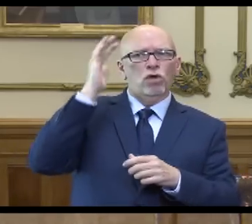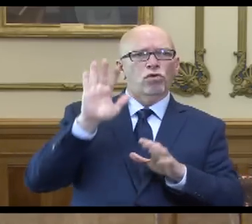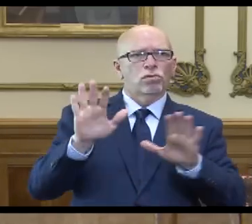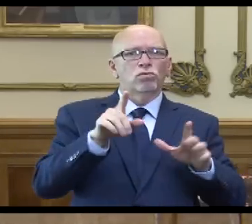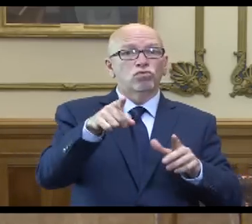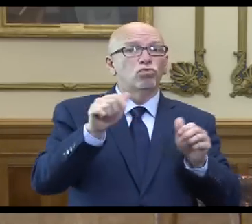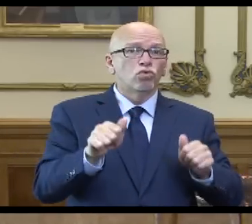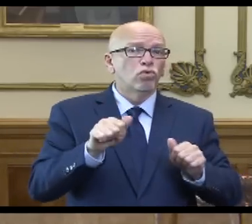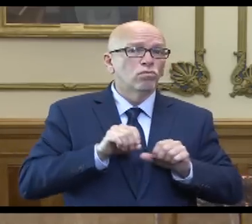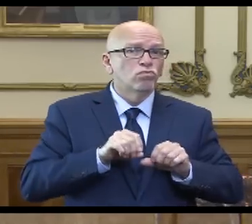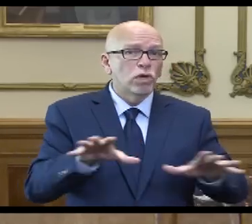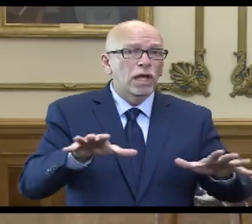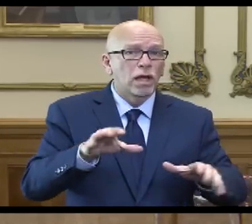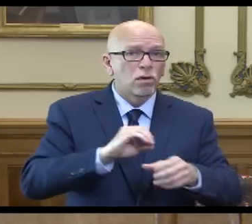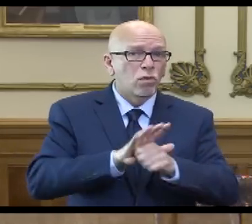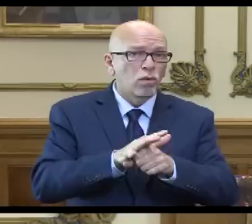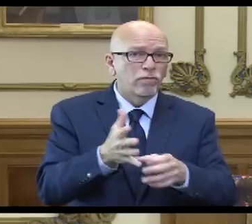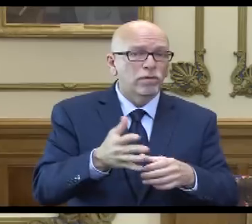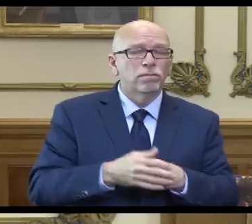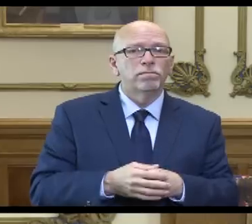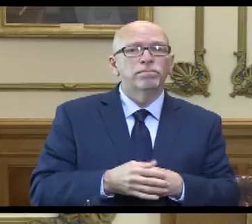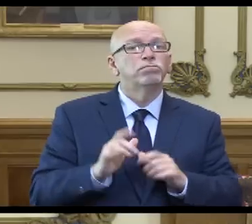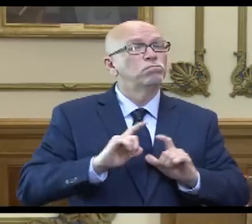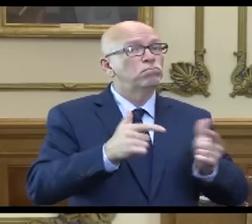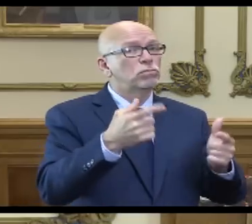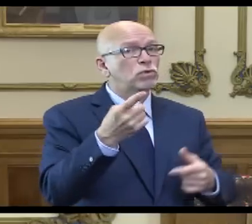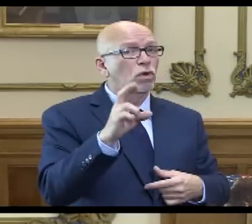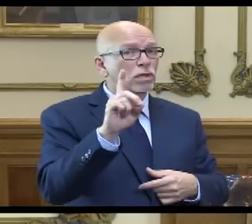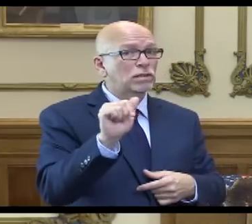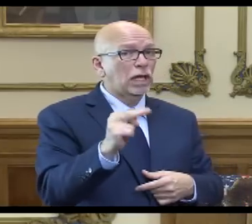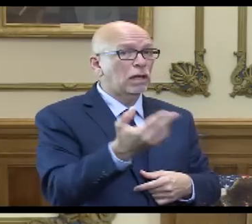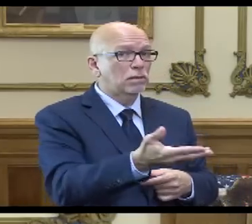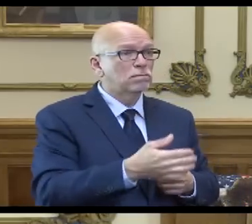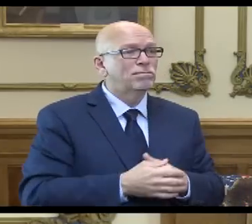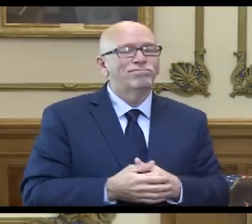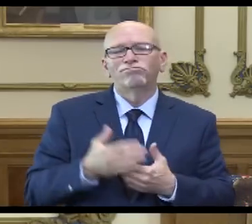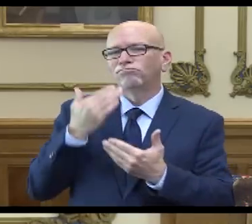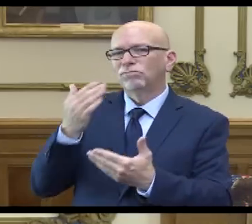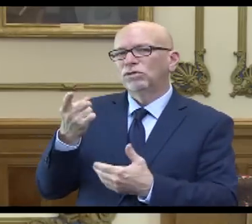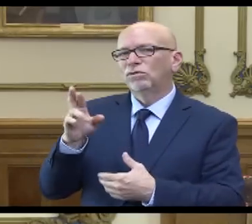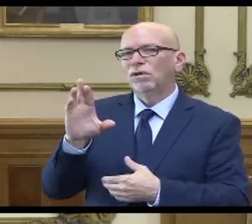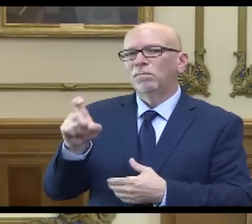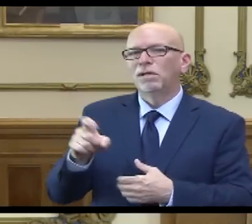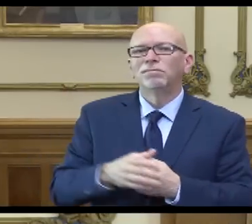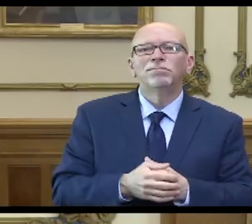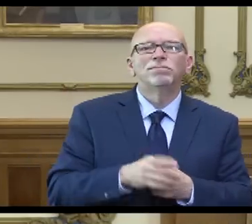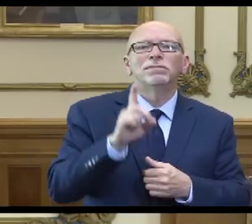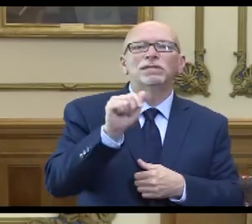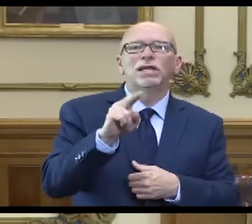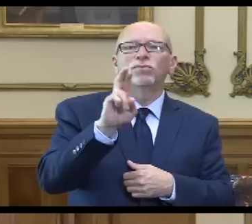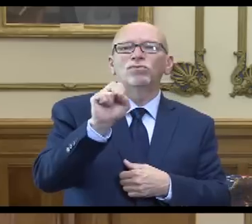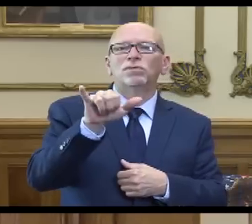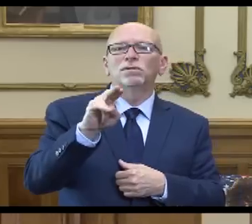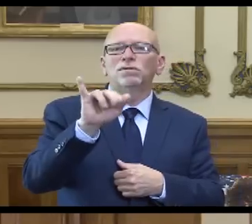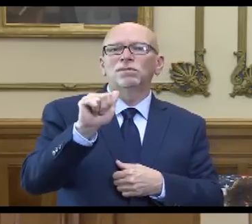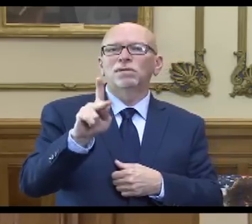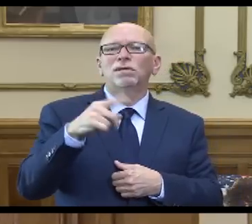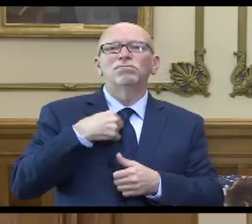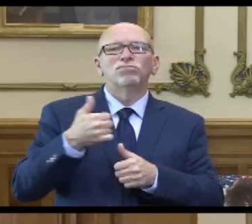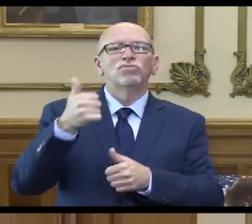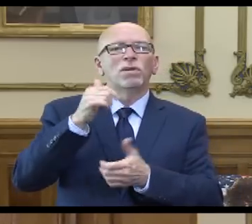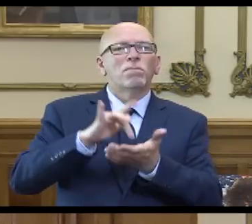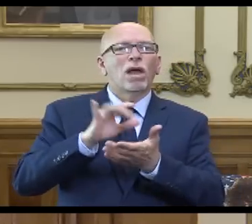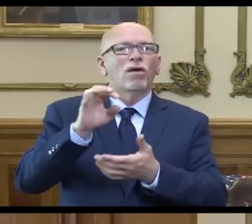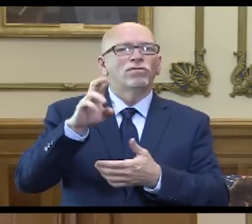could be spreading COVID-19. Dr. Dan? Thank you, Dr. Box. Dan Rosiniak, Chief Medical Officer for